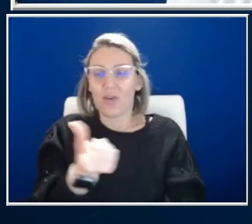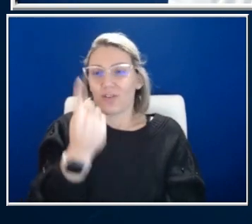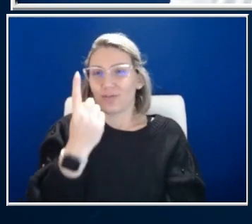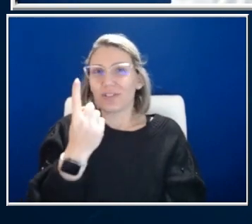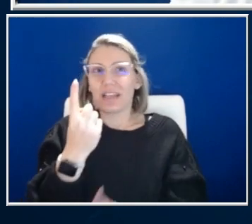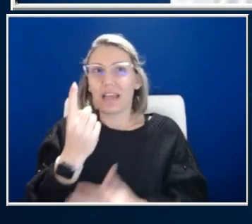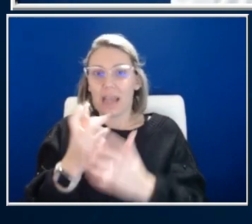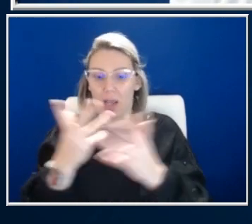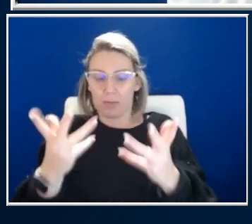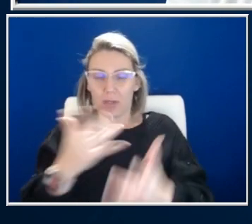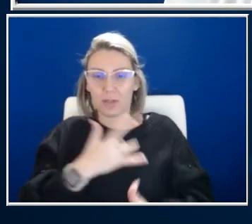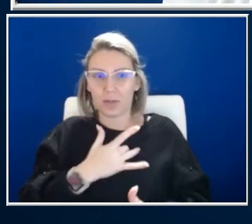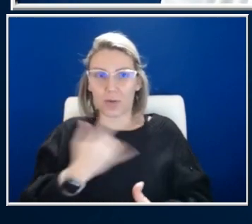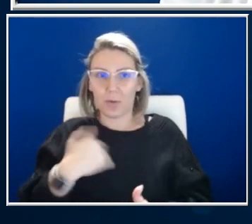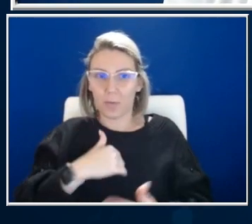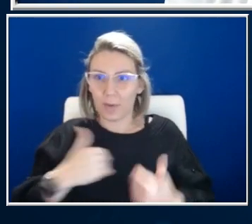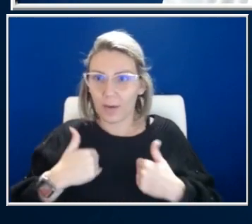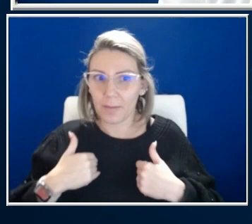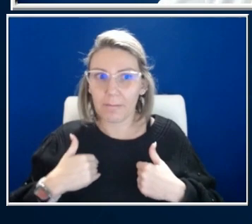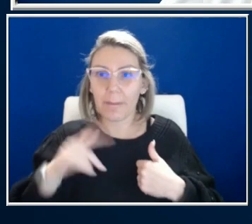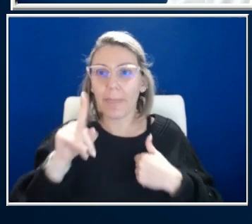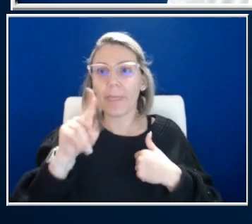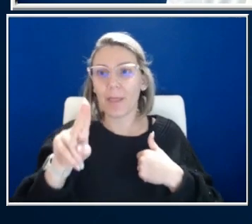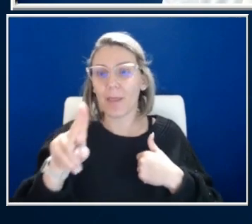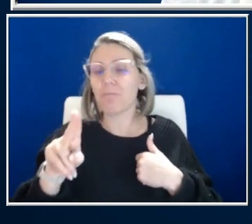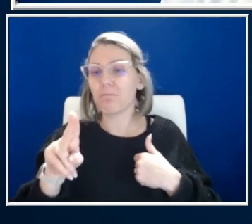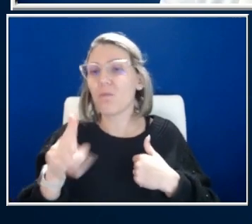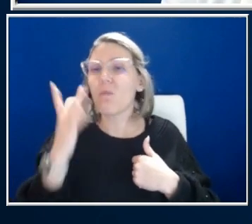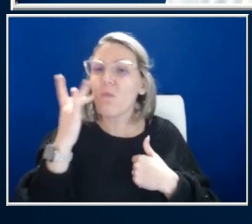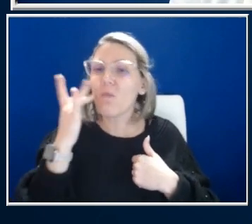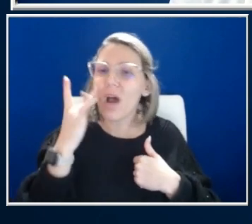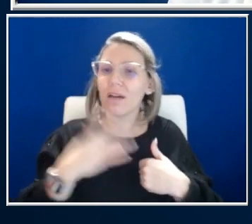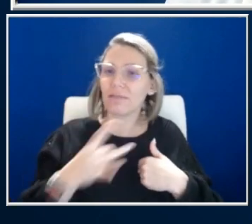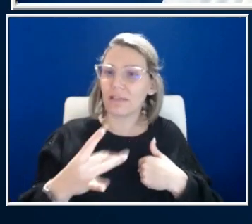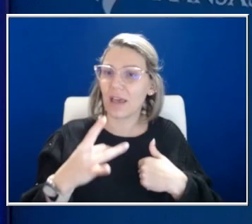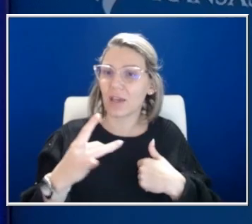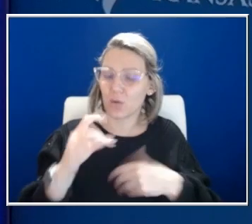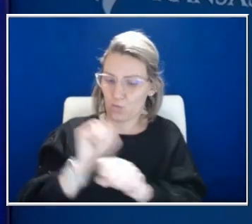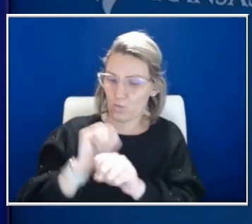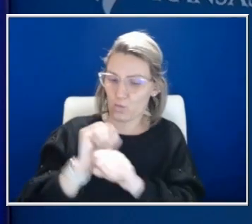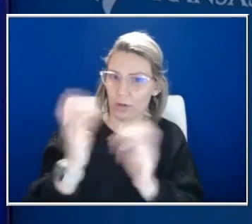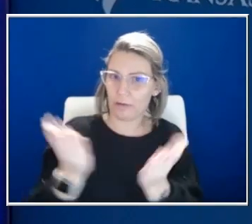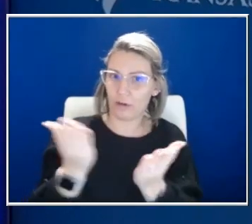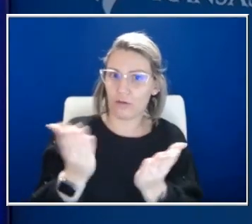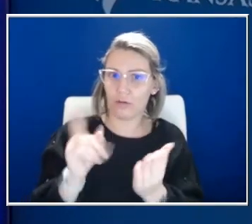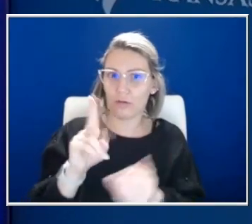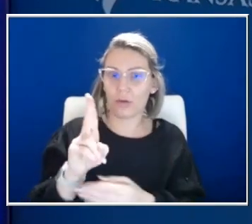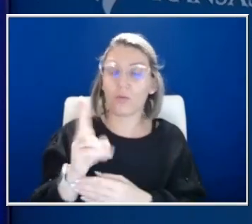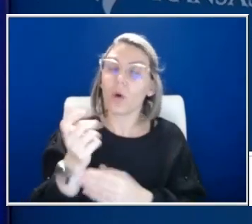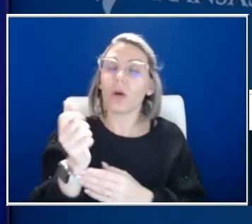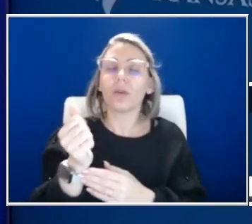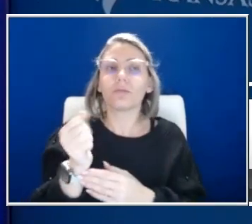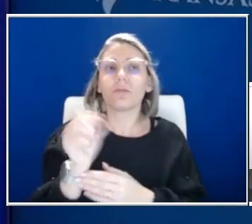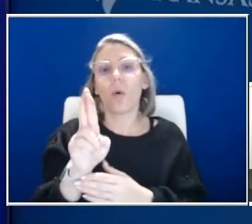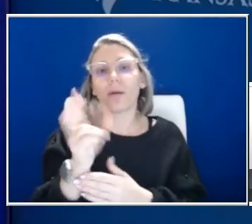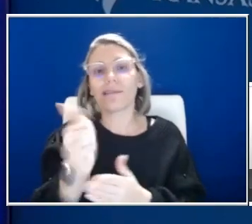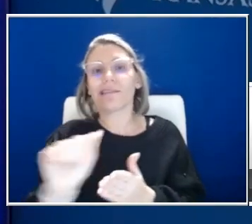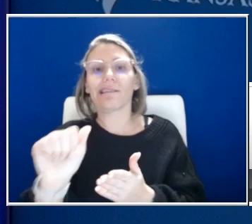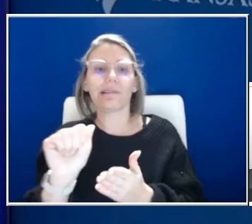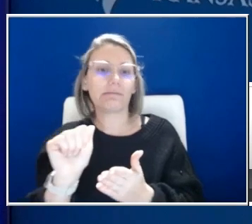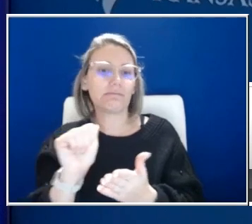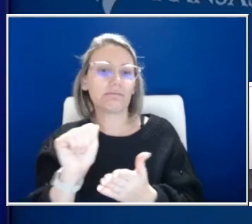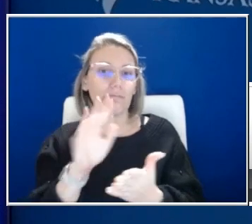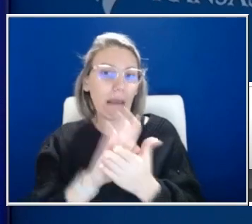know, KU, I mean, the reason we like working at the university or any academic program like a university is we